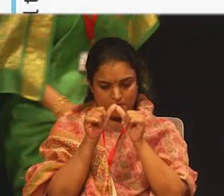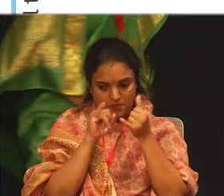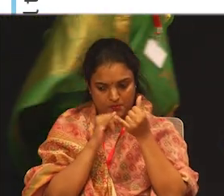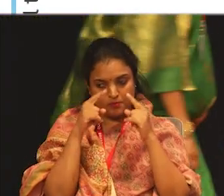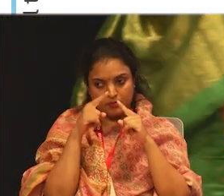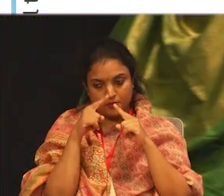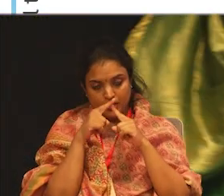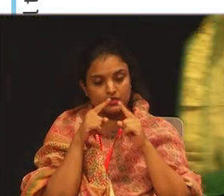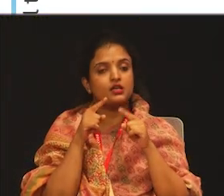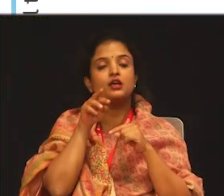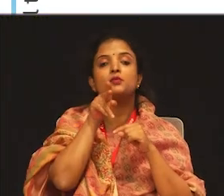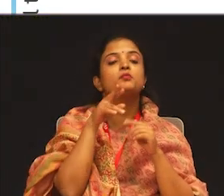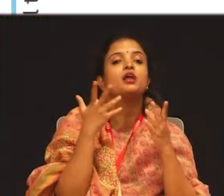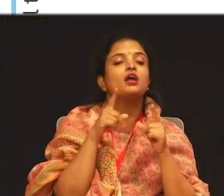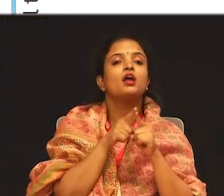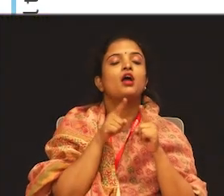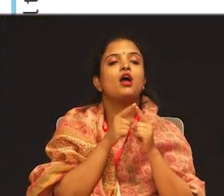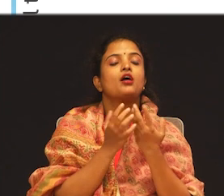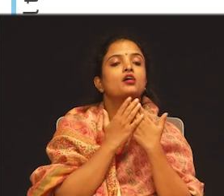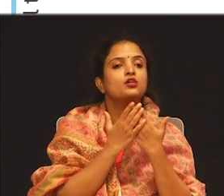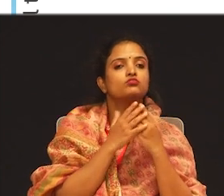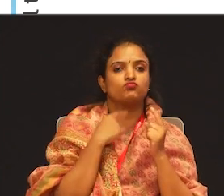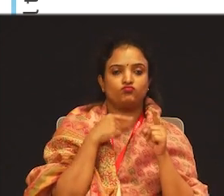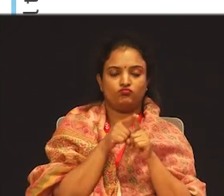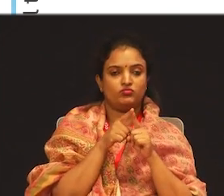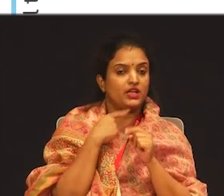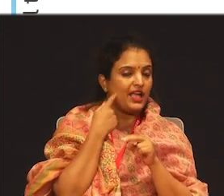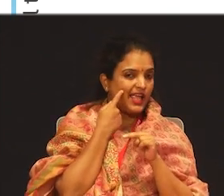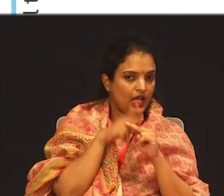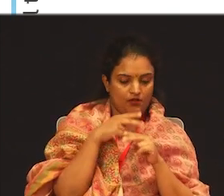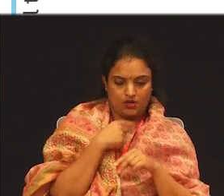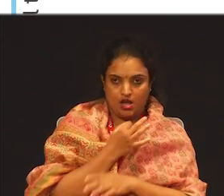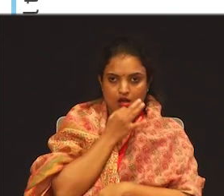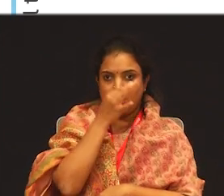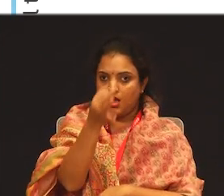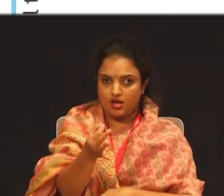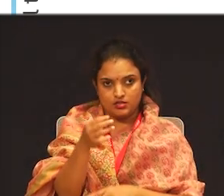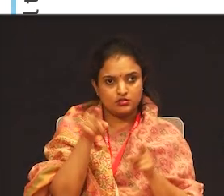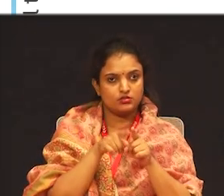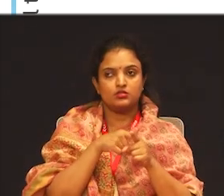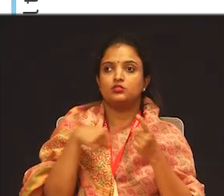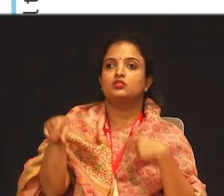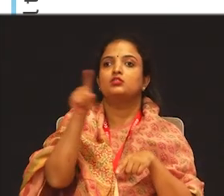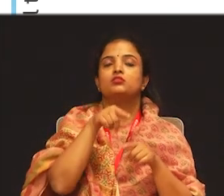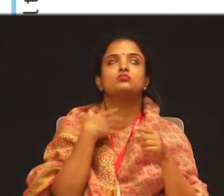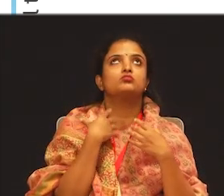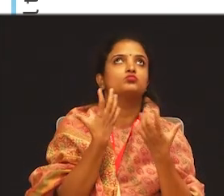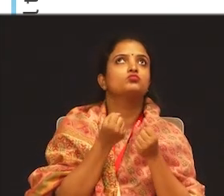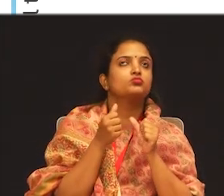it two-way communication. So if I ask you a question and you want to